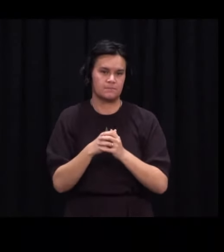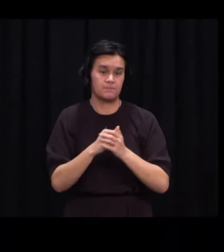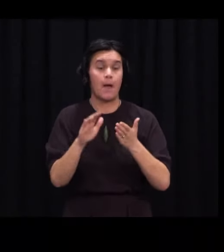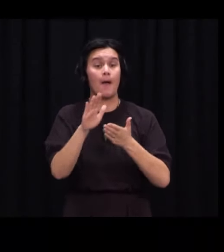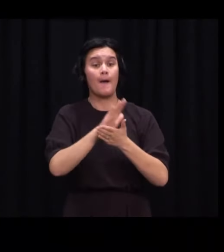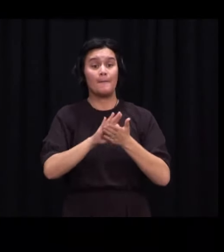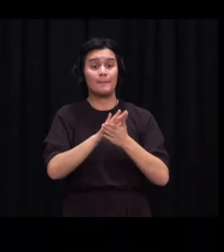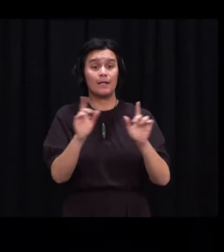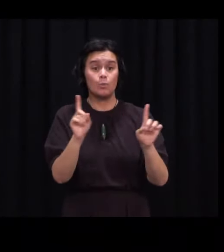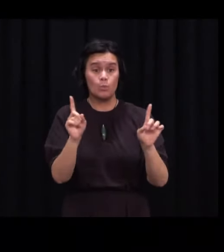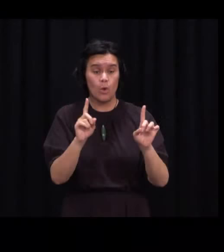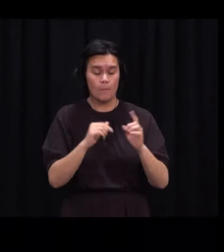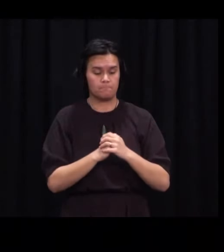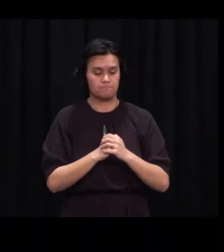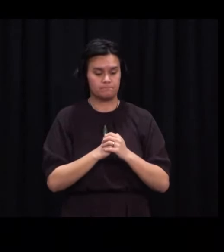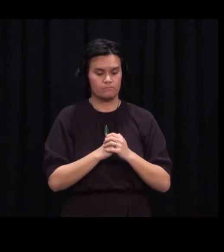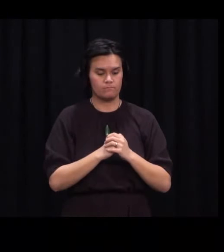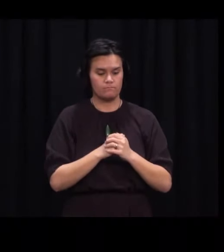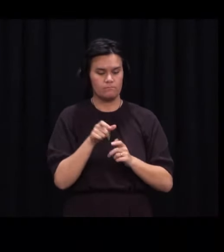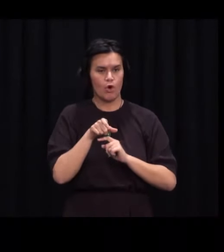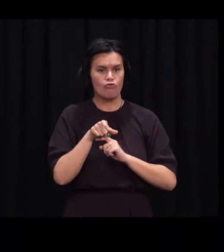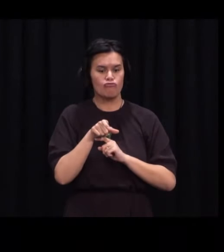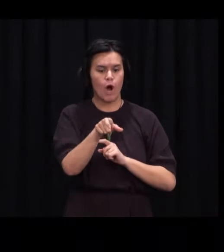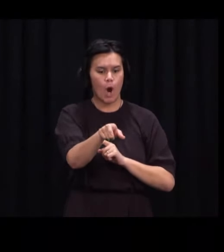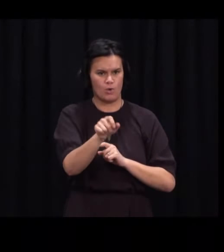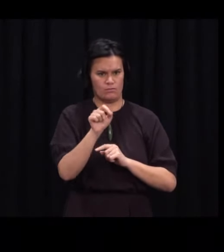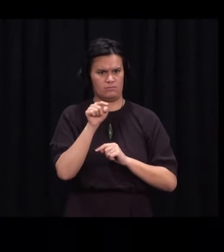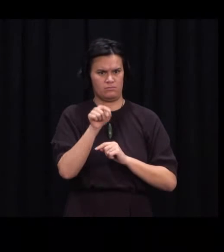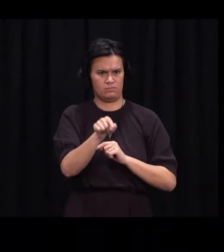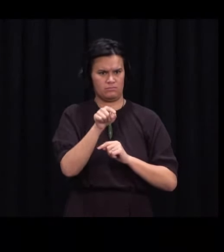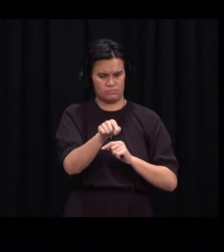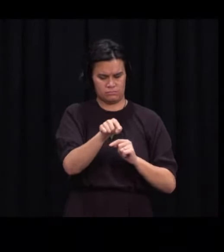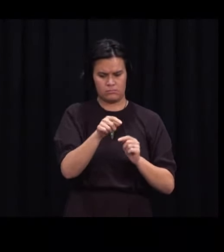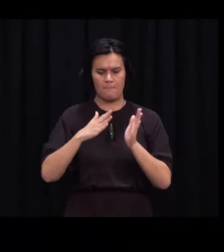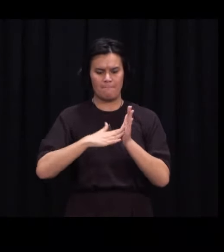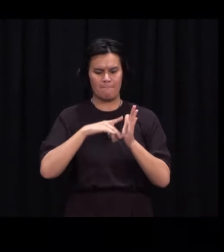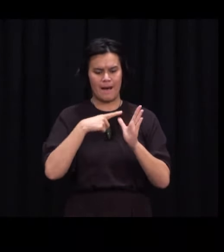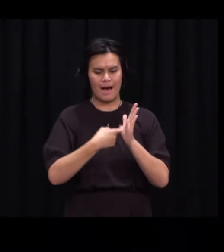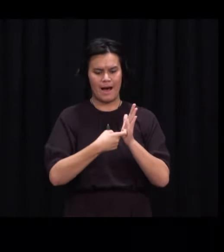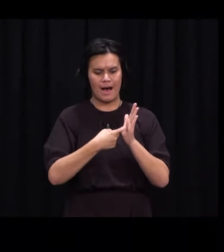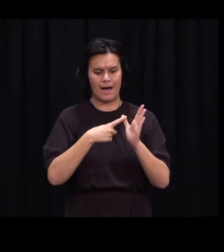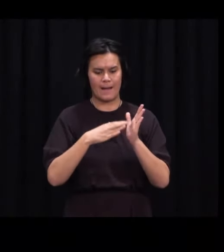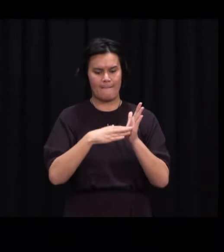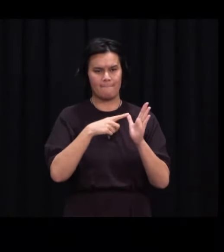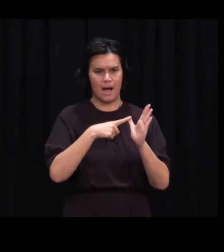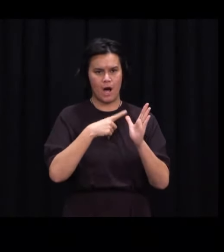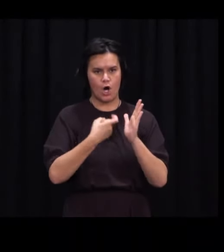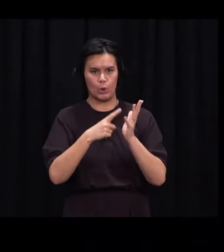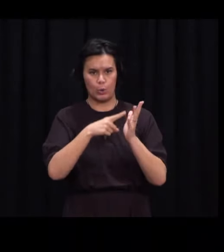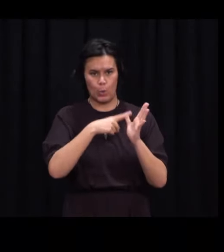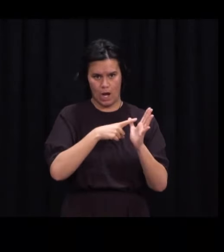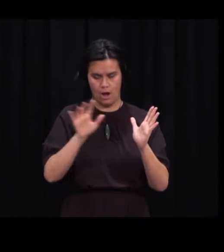boundary to the east of, just to the east of Maramarua, and also just to the southeast